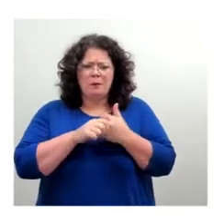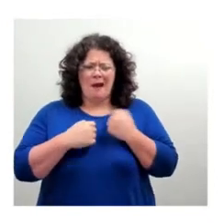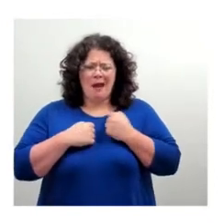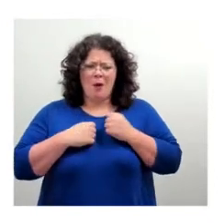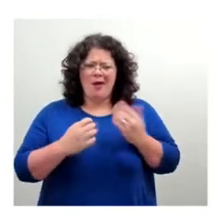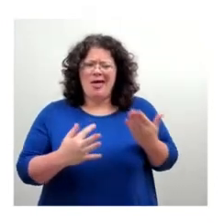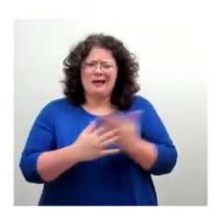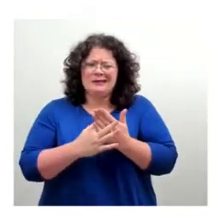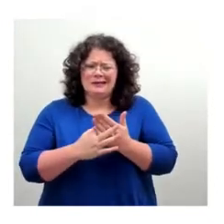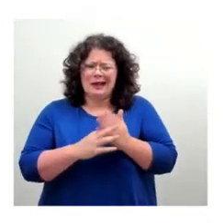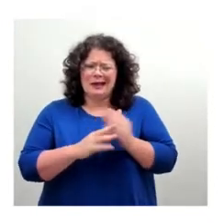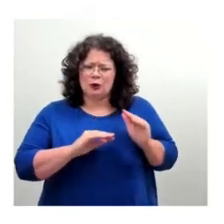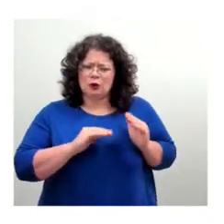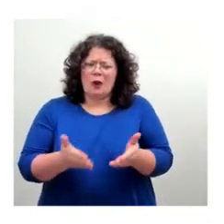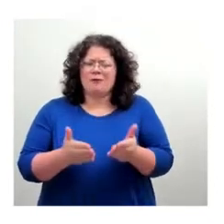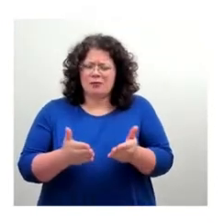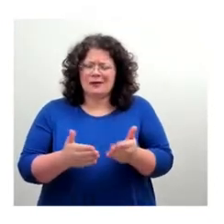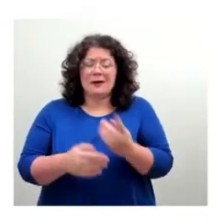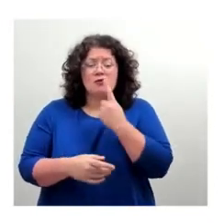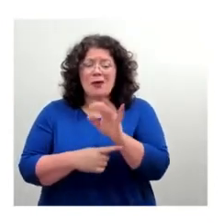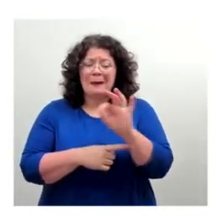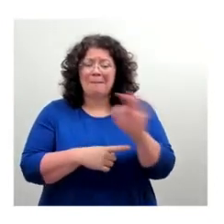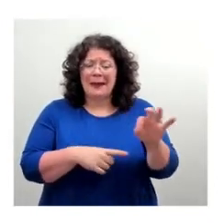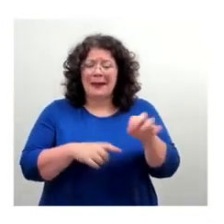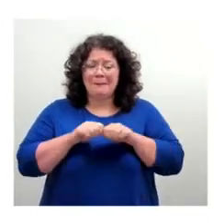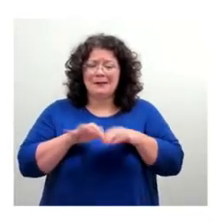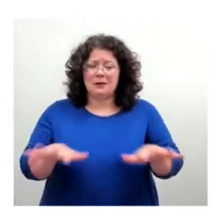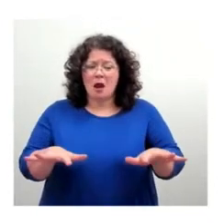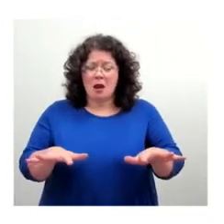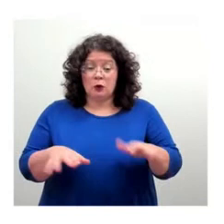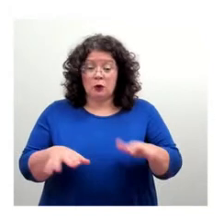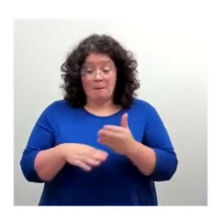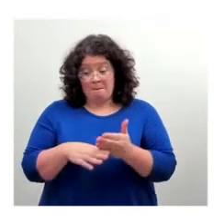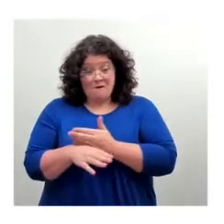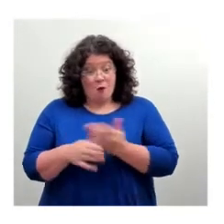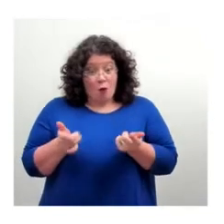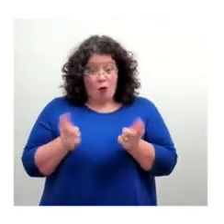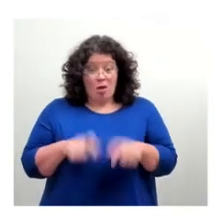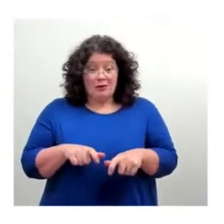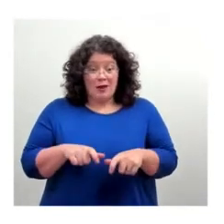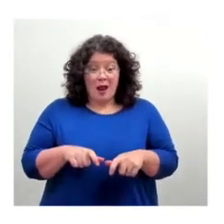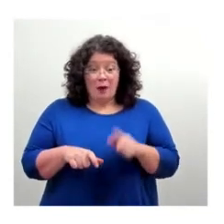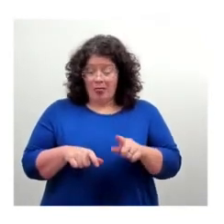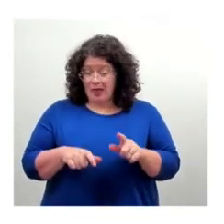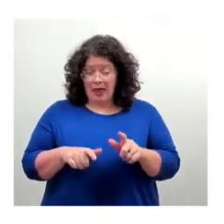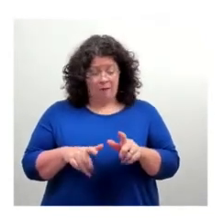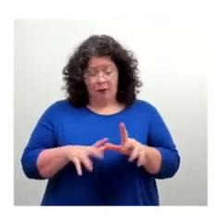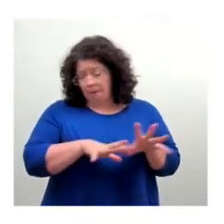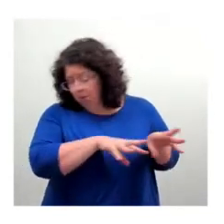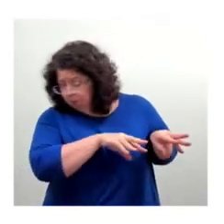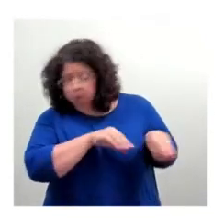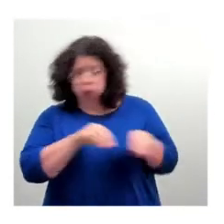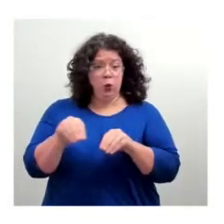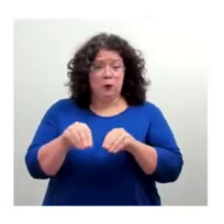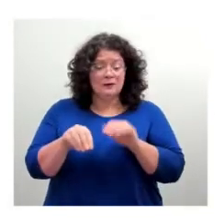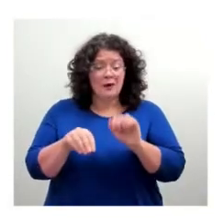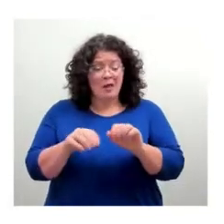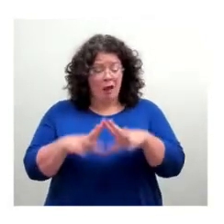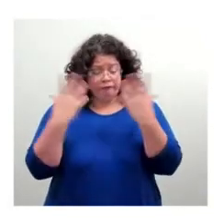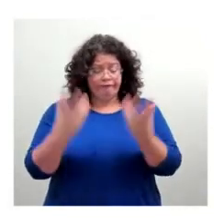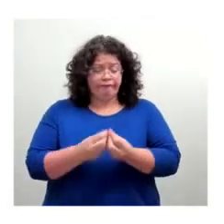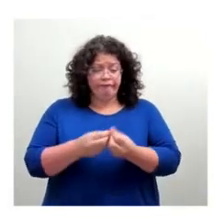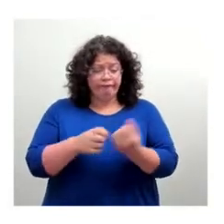including their AD voices and scripters, to become home workers. There's obviously challenges around